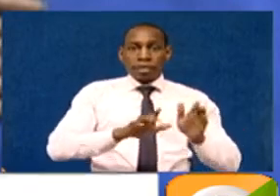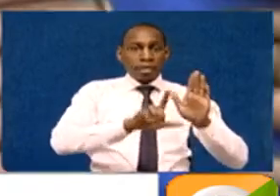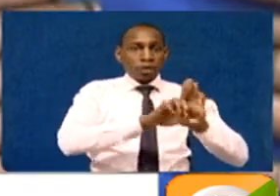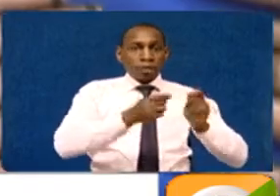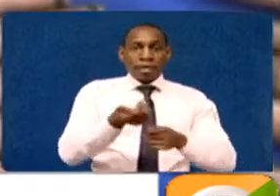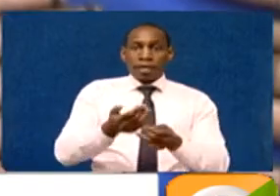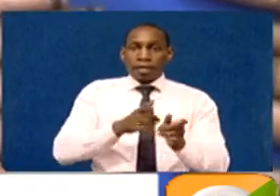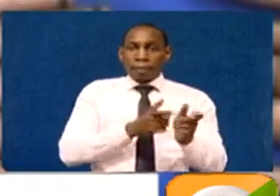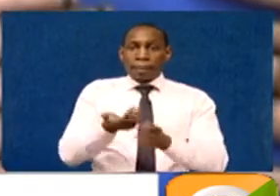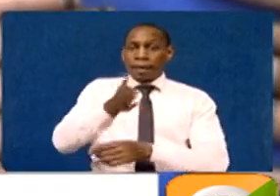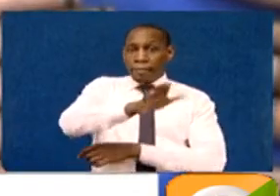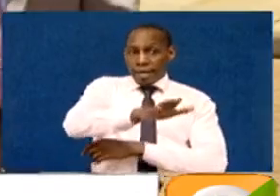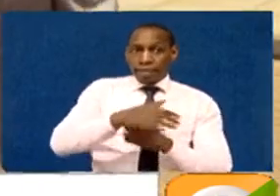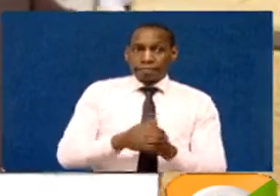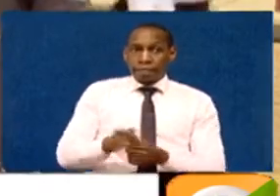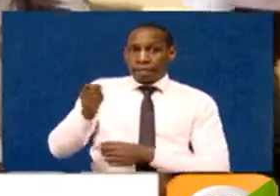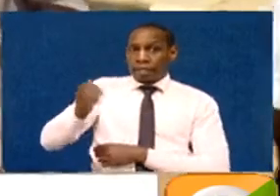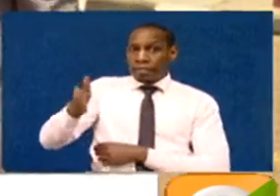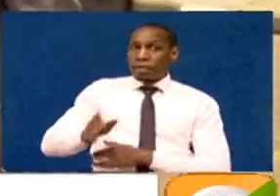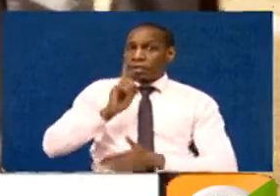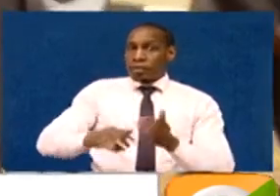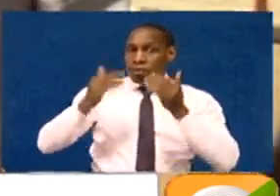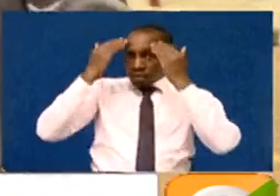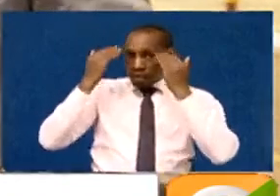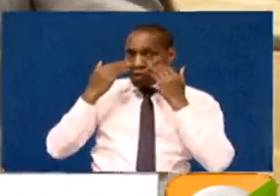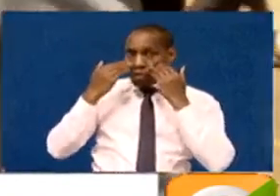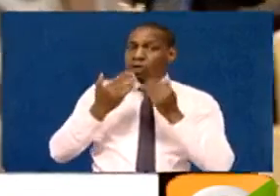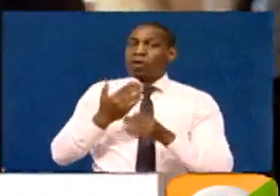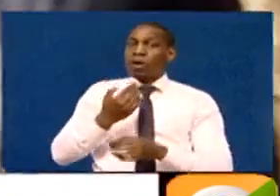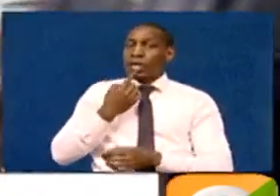to return the guns to him. Justice Murima says the court will issue a